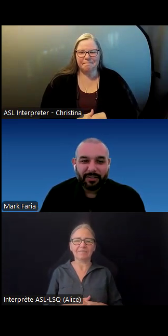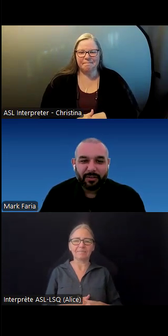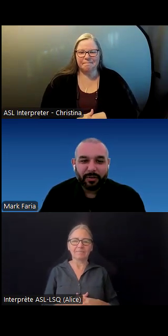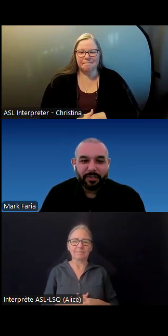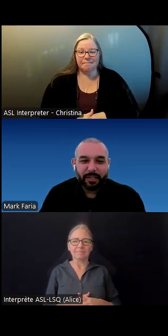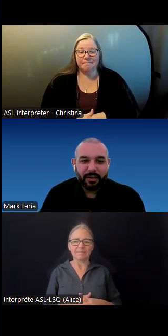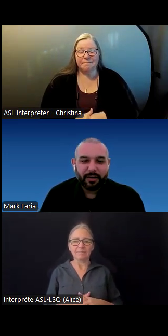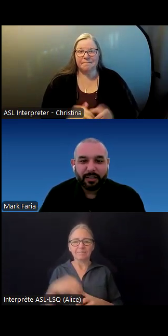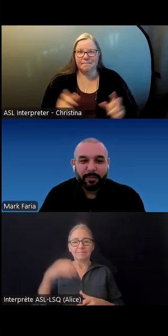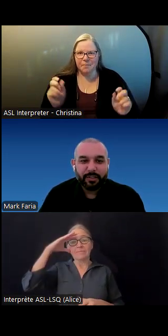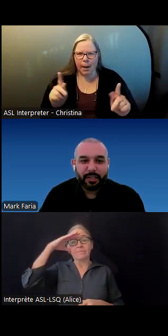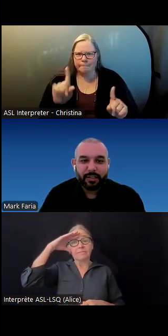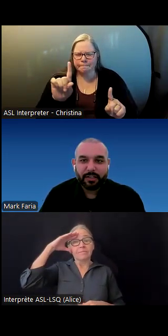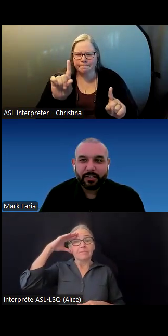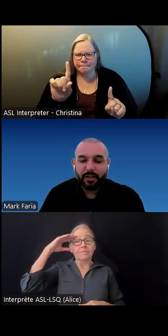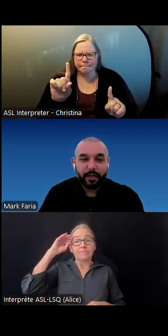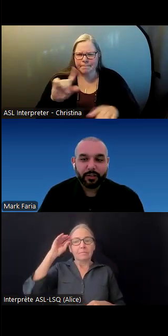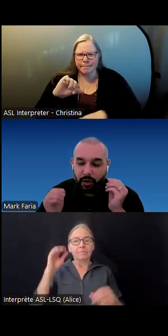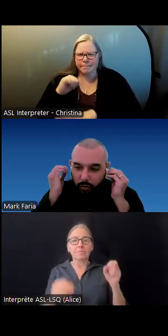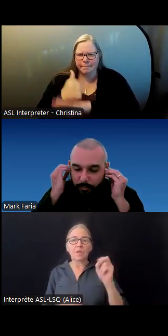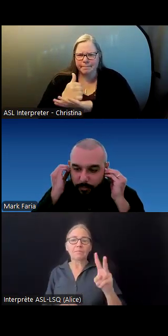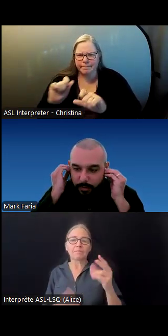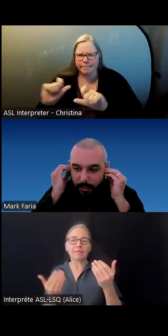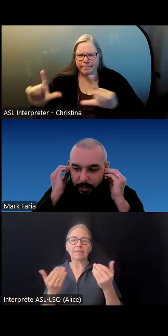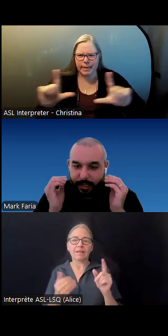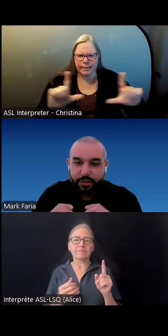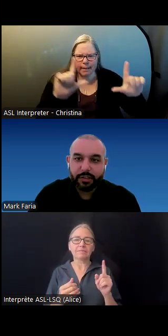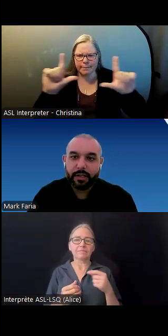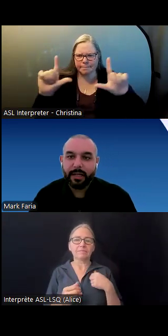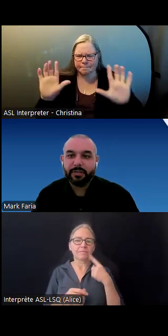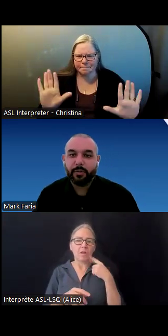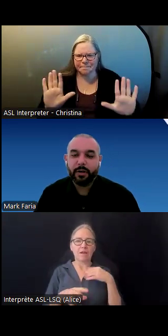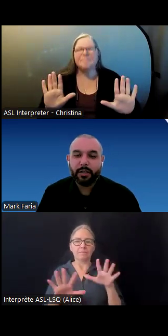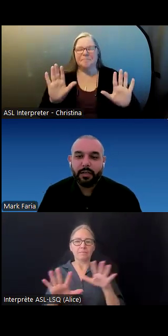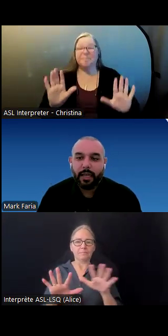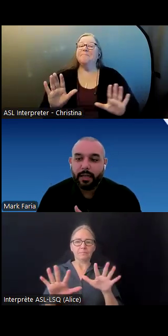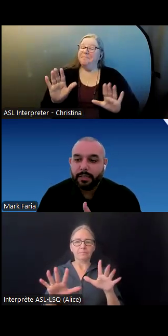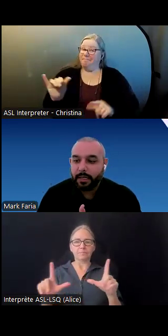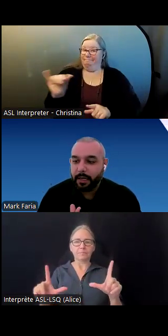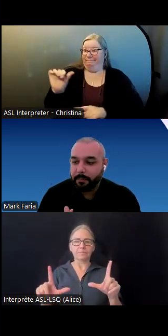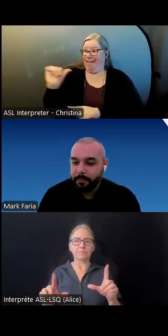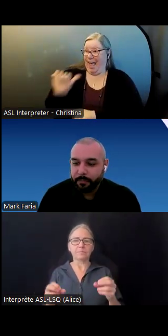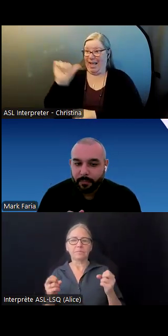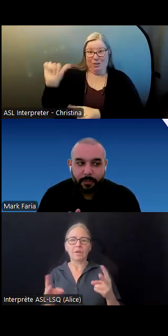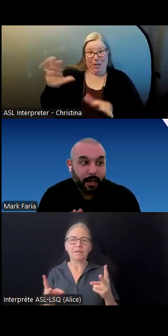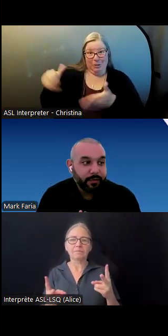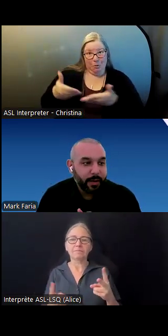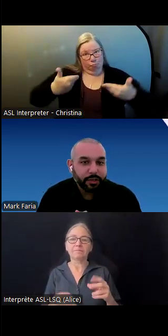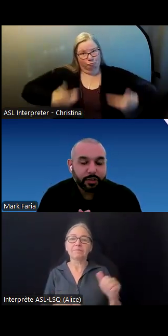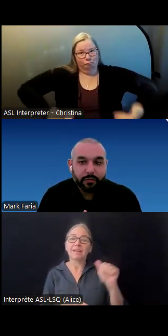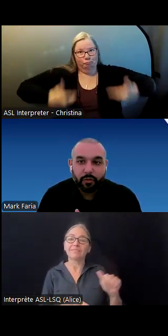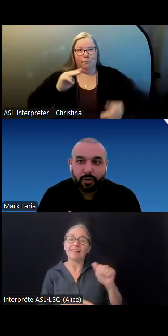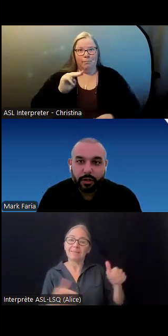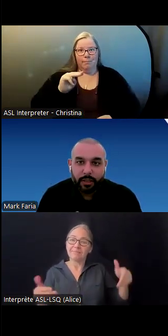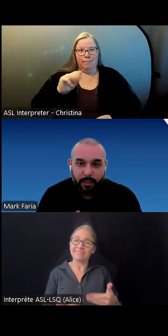Okay, sorry, one second here. Let me just get to the next slide. Okay, so like Angela said, my name is Mark, and yeah, I have a